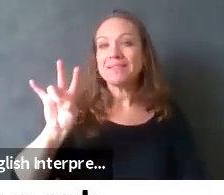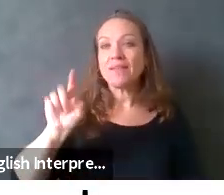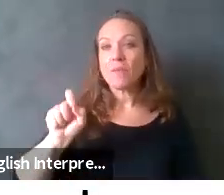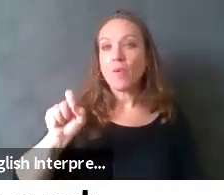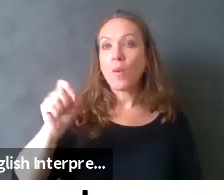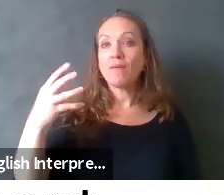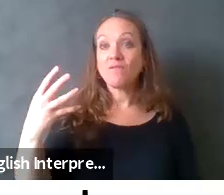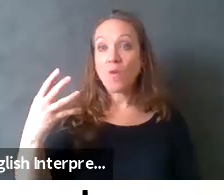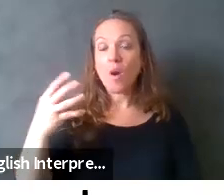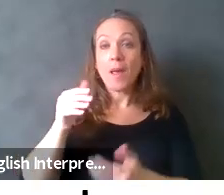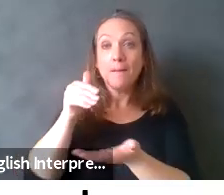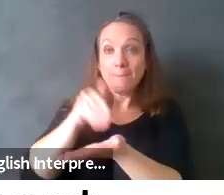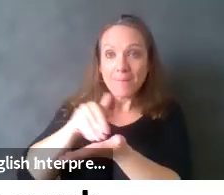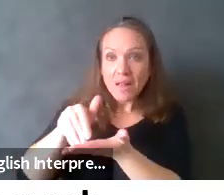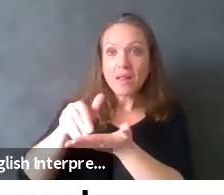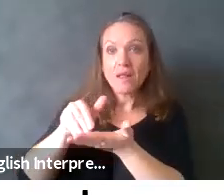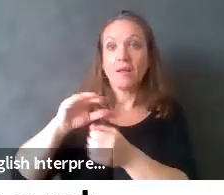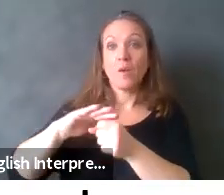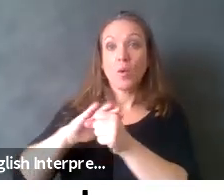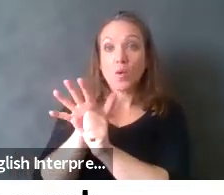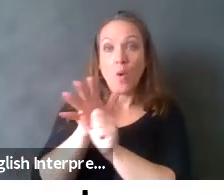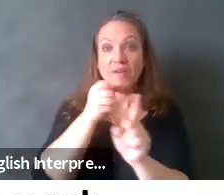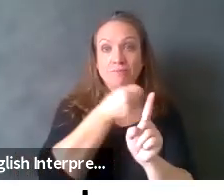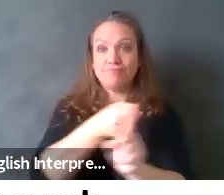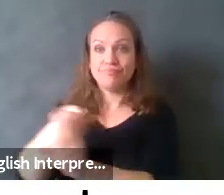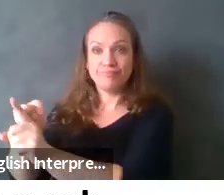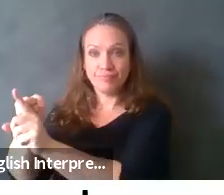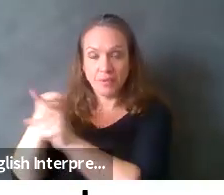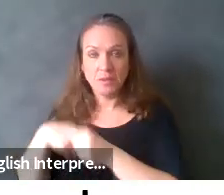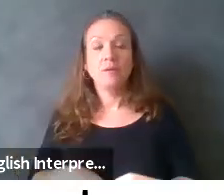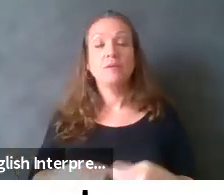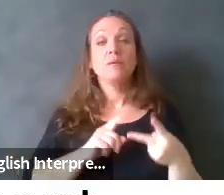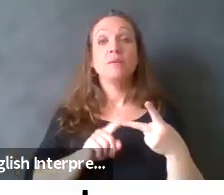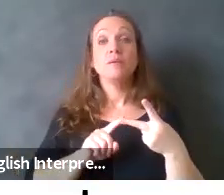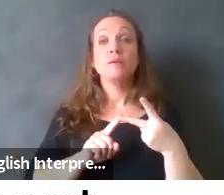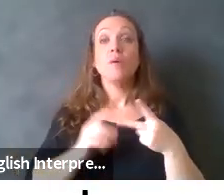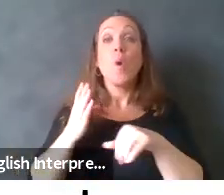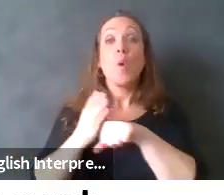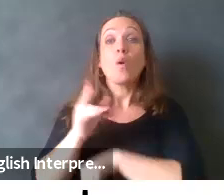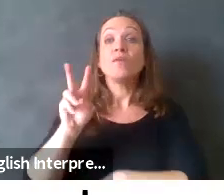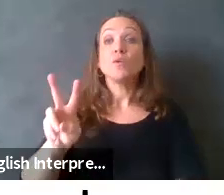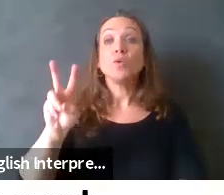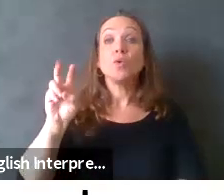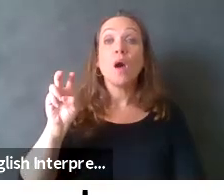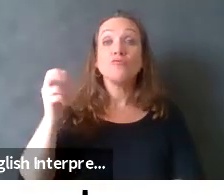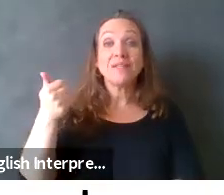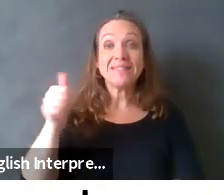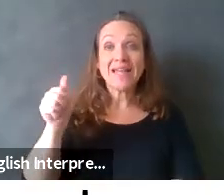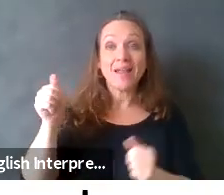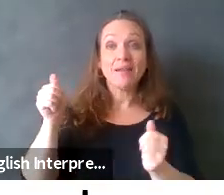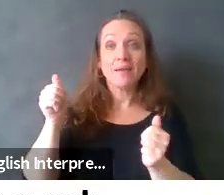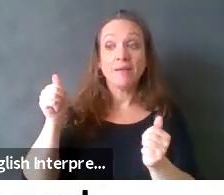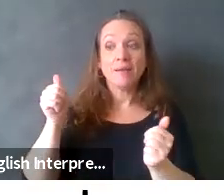million COVID cases in the United States. We have over 210,000 deaths from